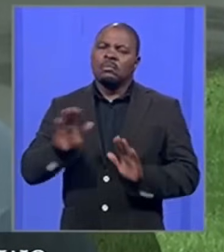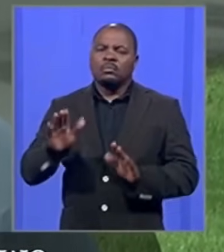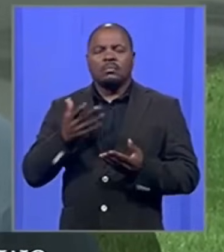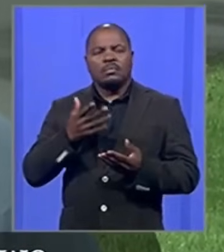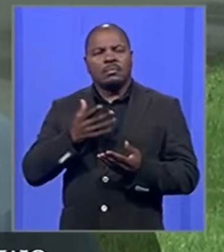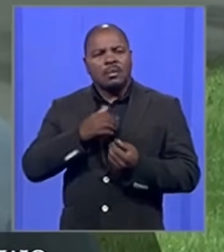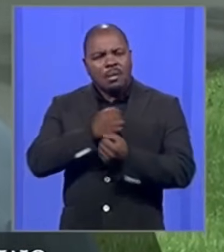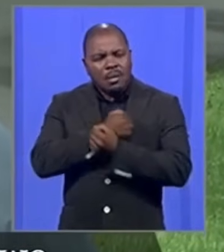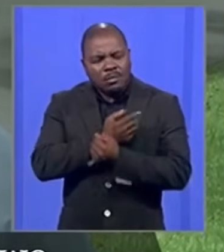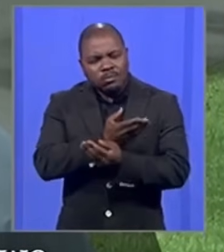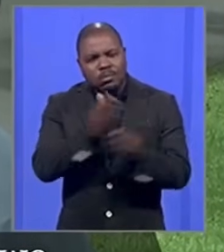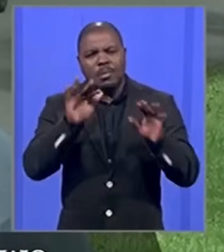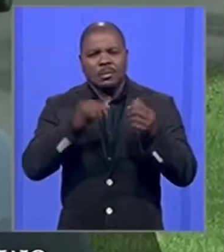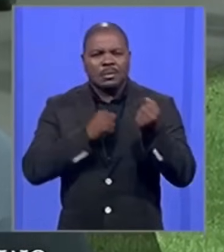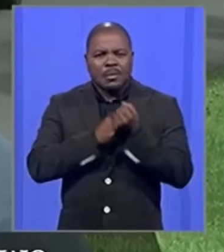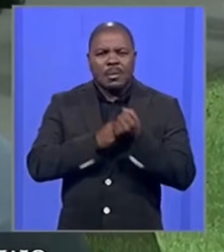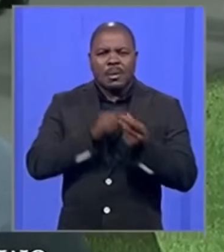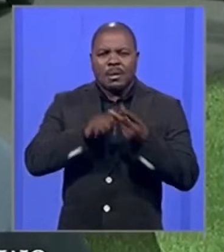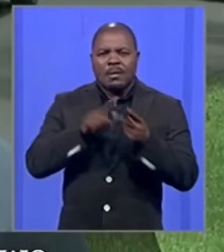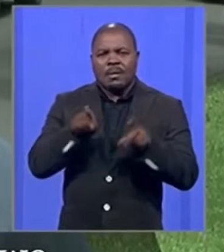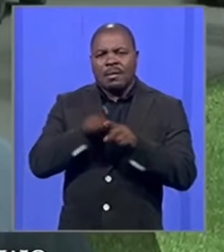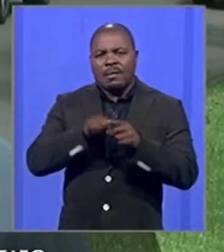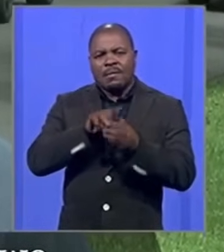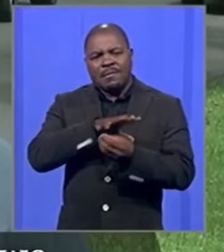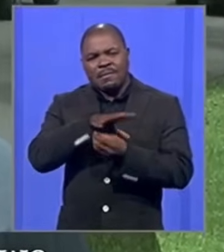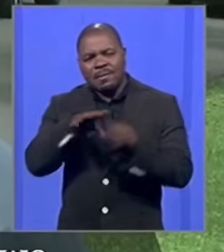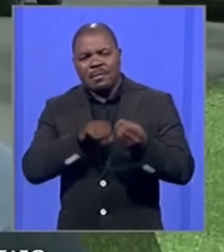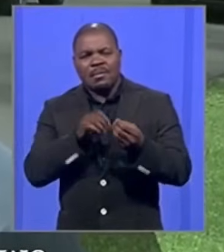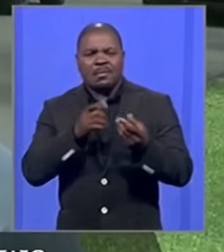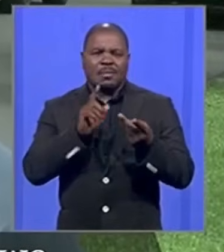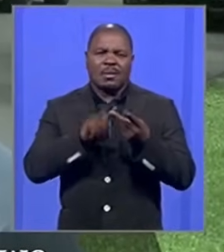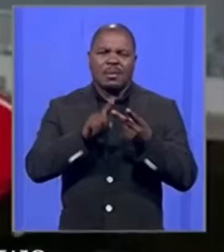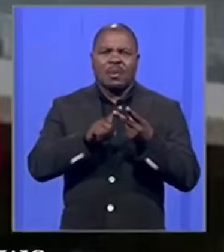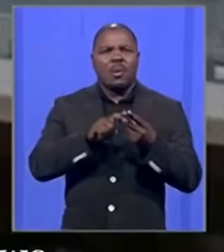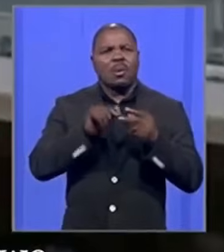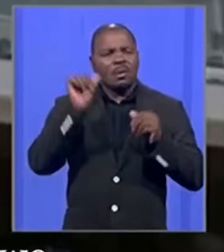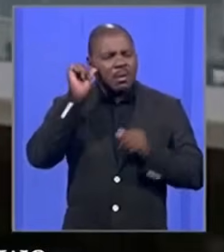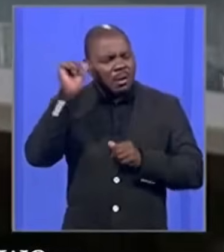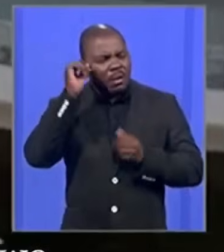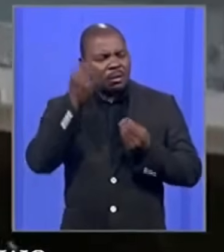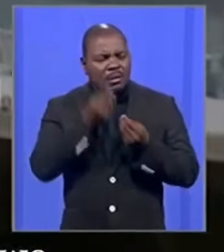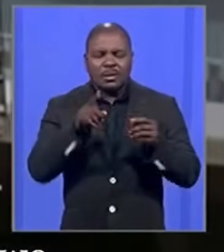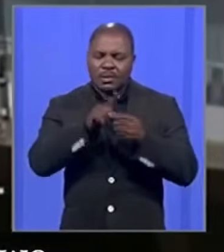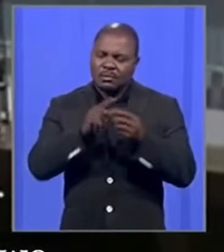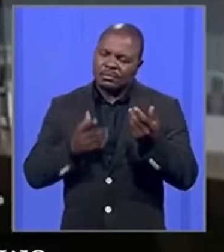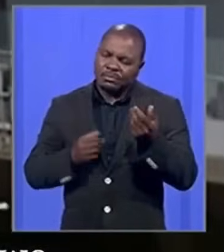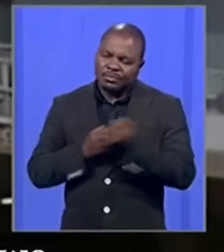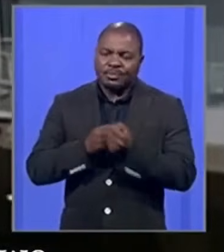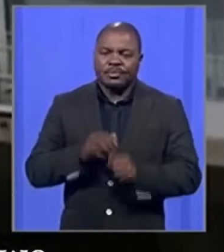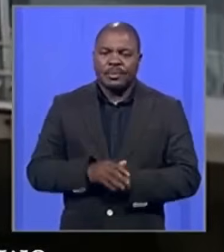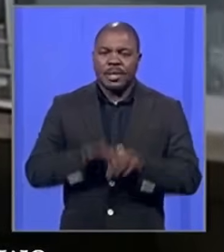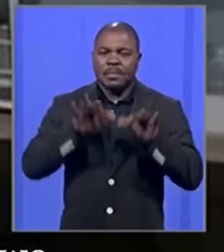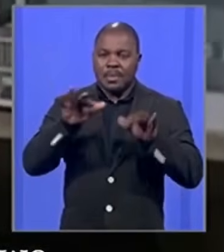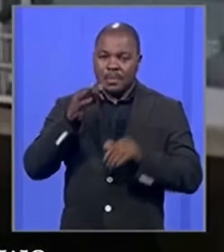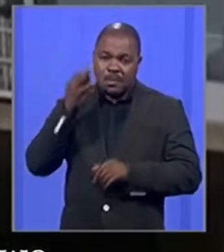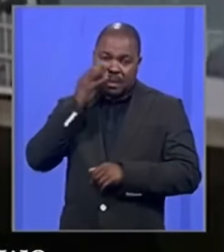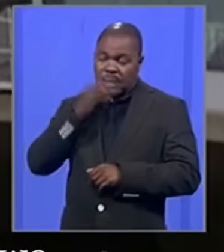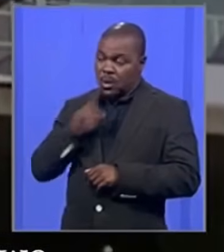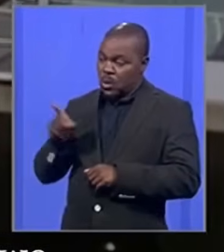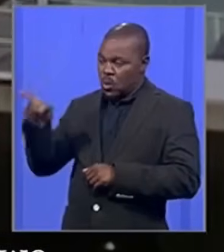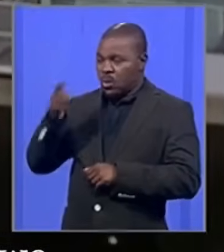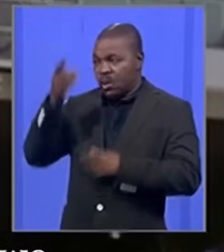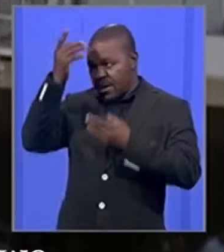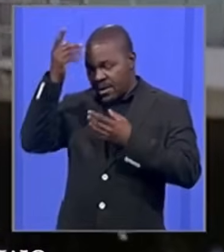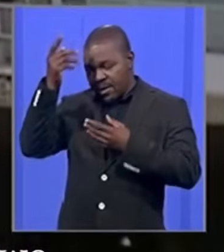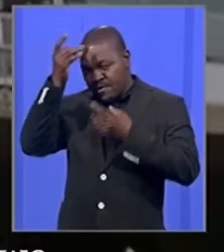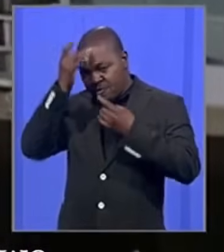his family very much. He was a friend to both young and old. Badiragatsi ba mo gakologelwa ka go fetisetsa kitso le